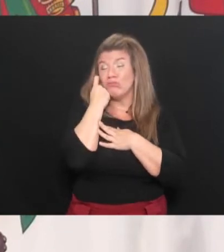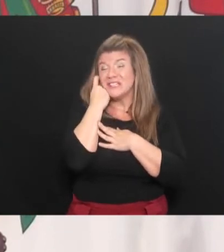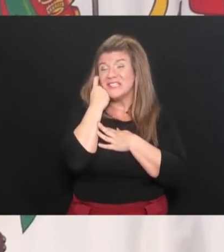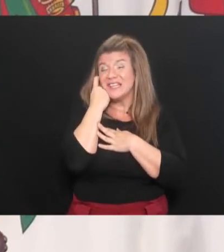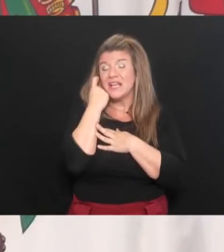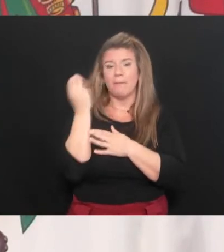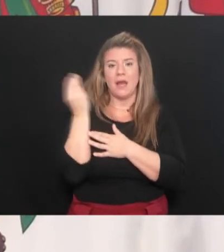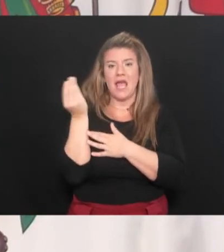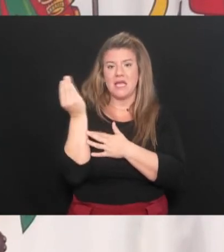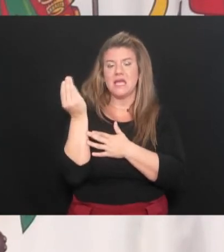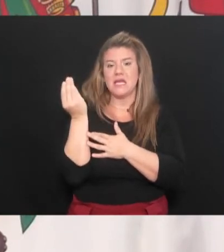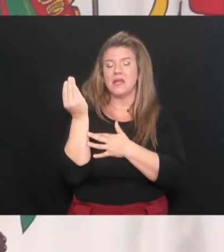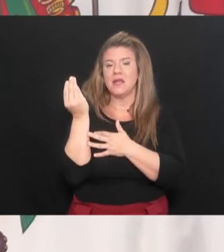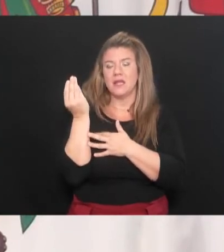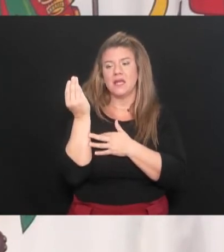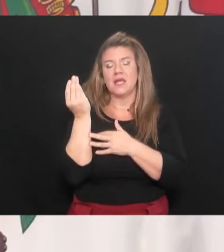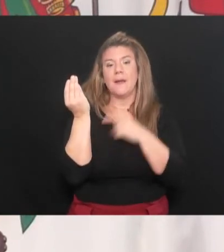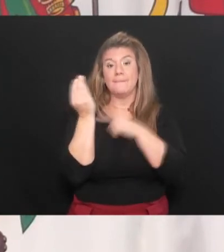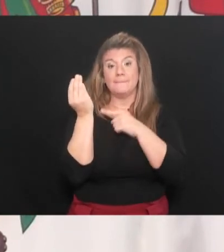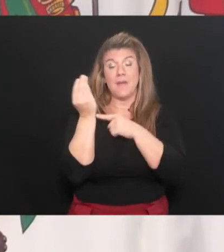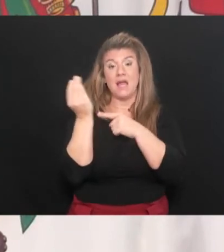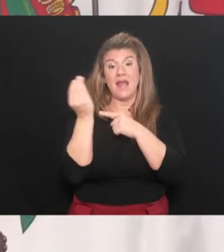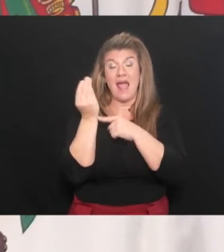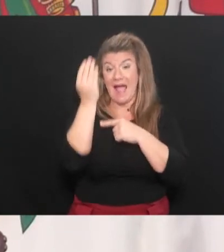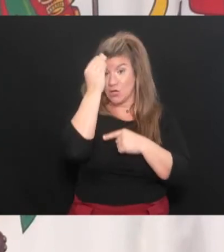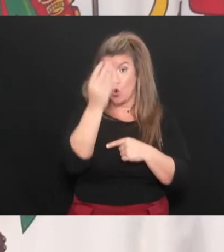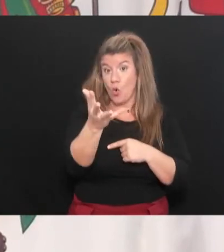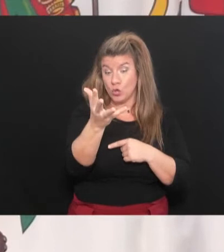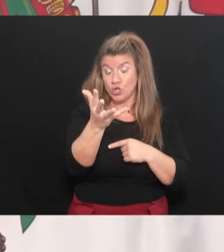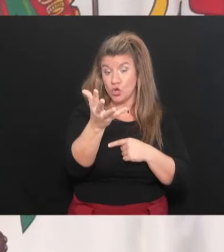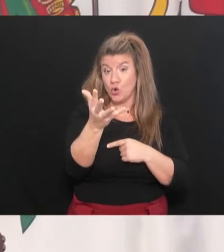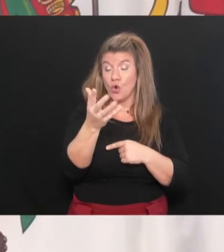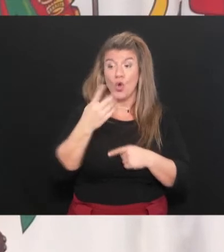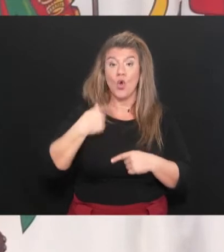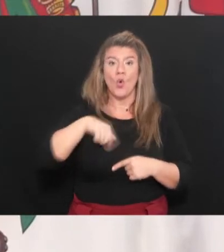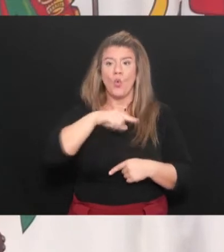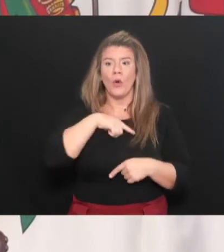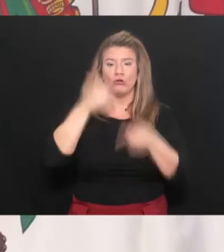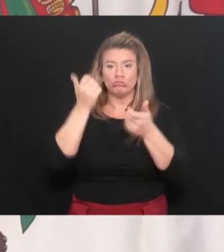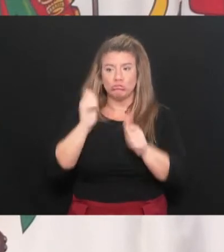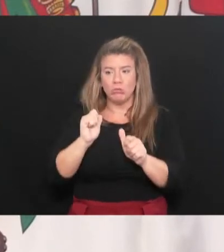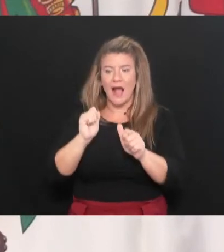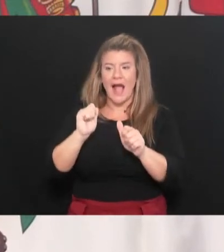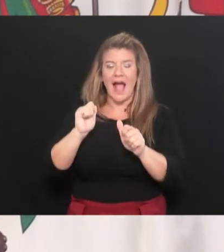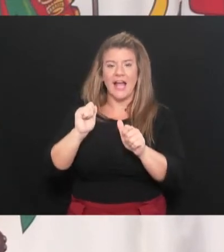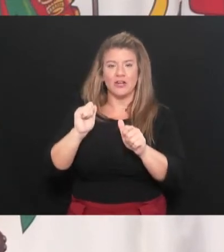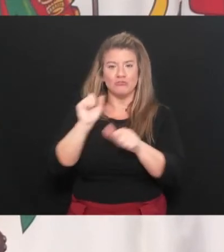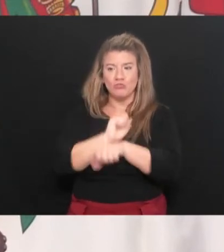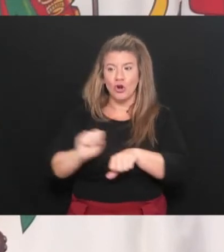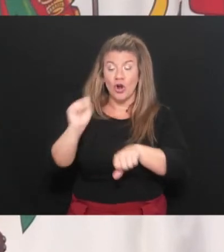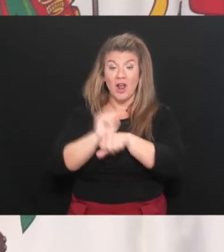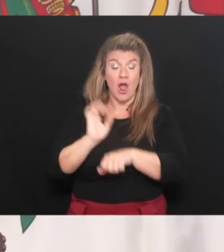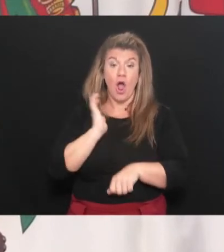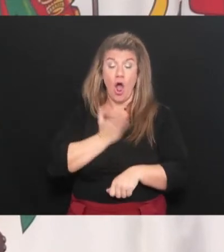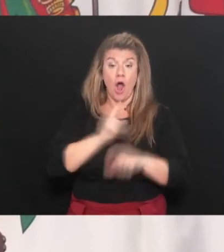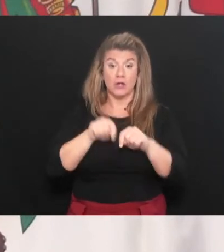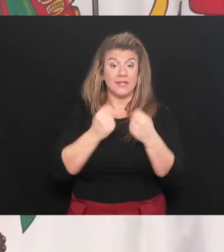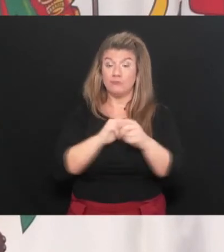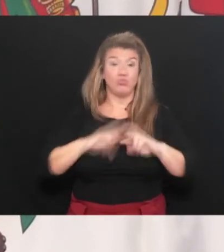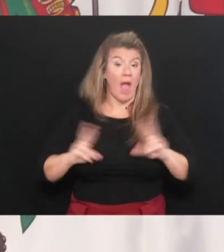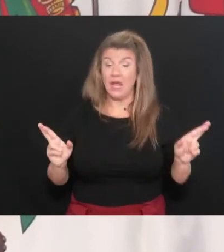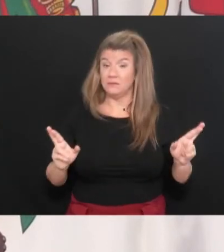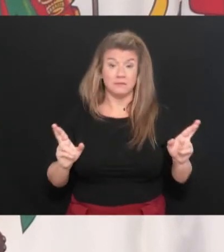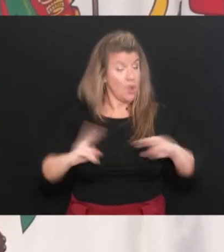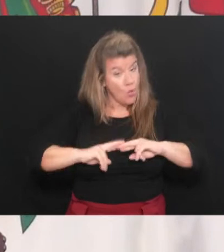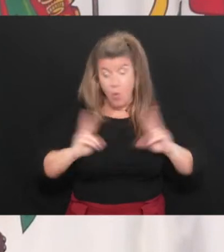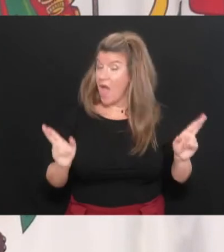on Monday. On Monday, I told you that we have directed our team to be ready to go in